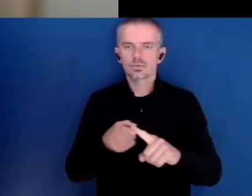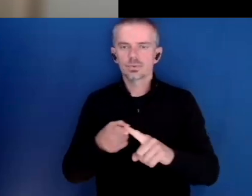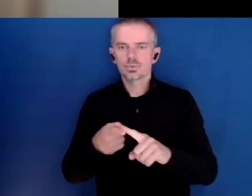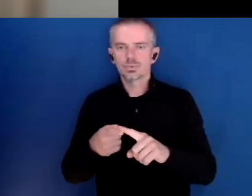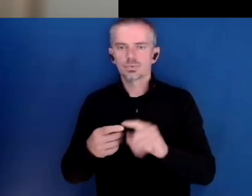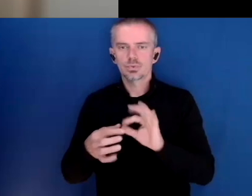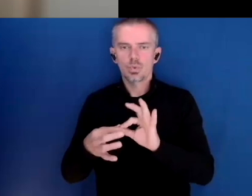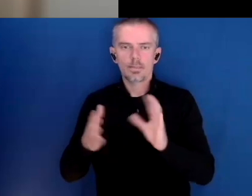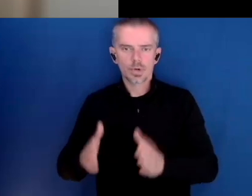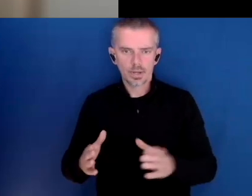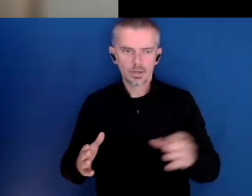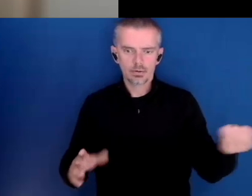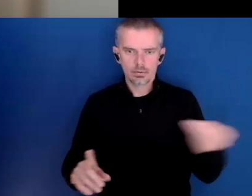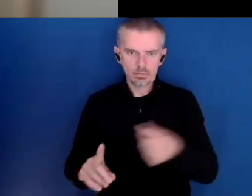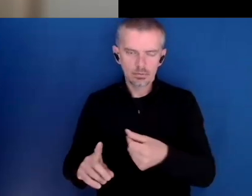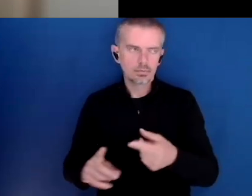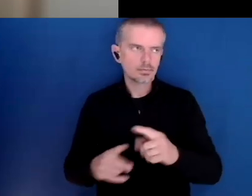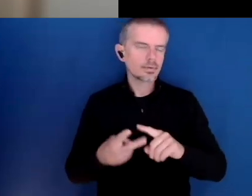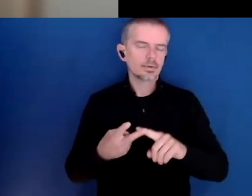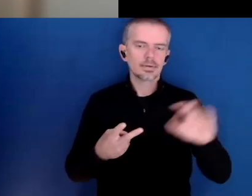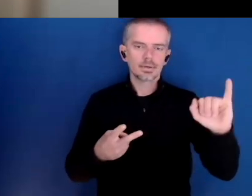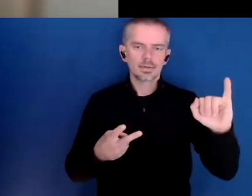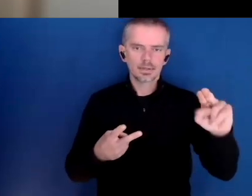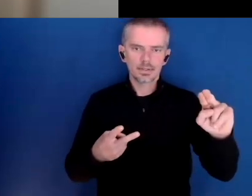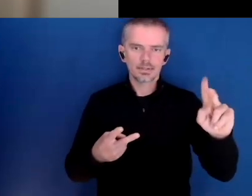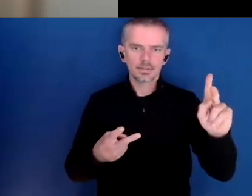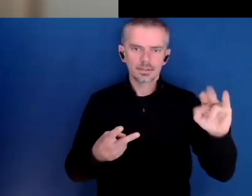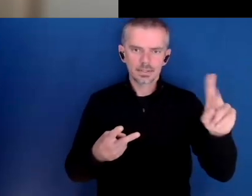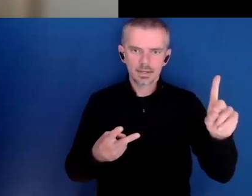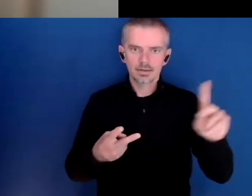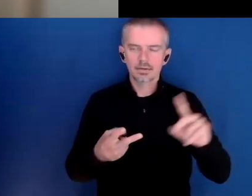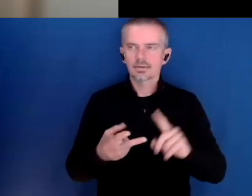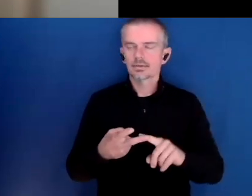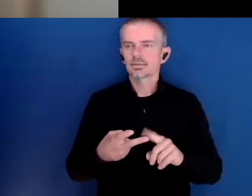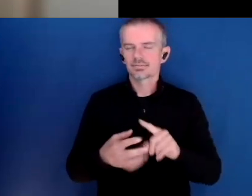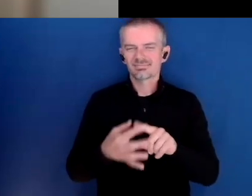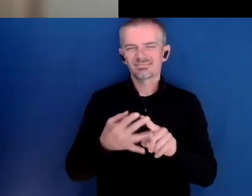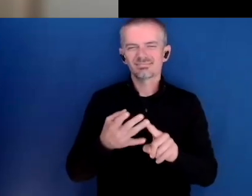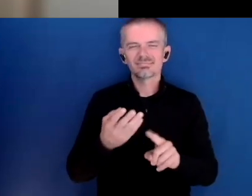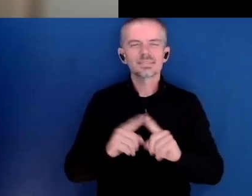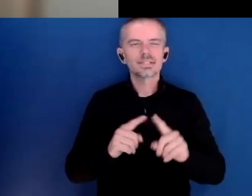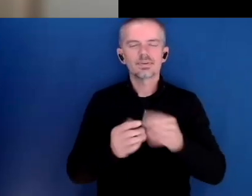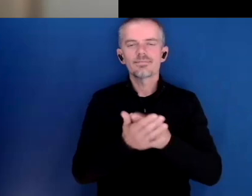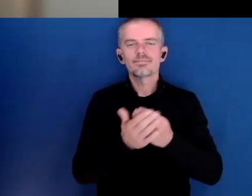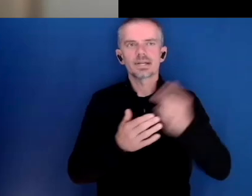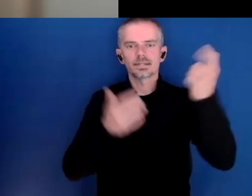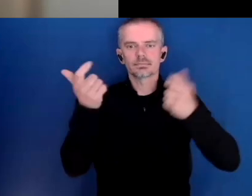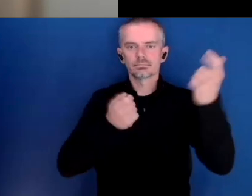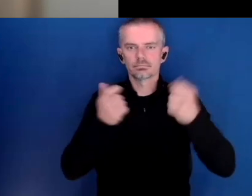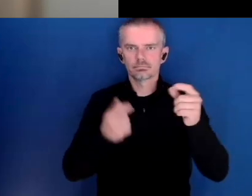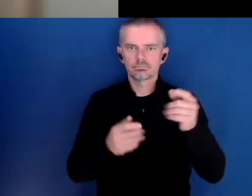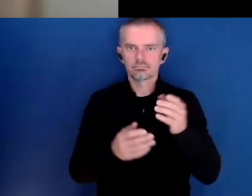and in kind. And then we also have just different funding streams. And there's some amount of flexibility